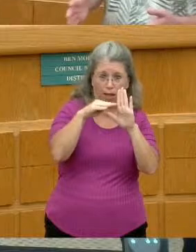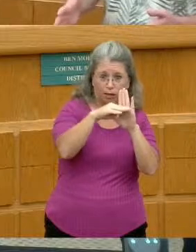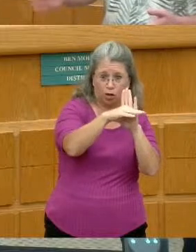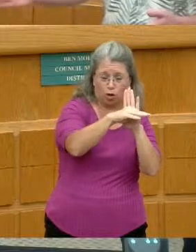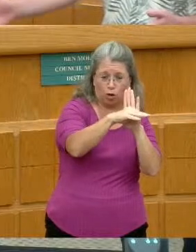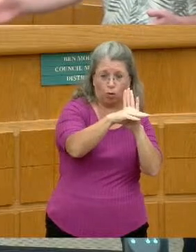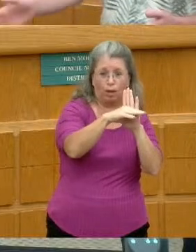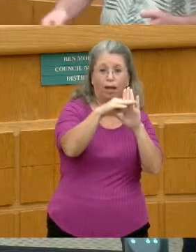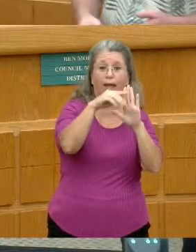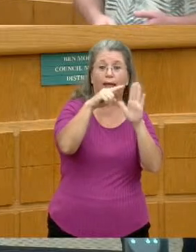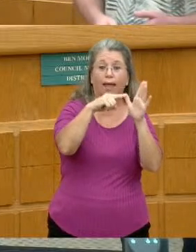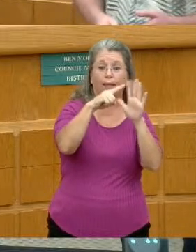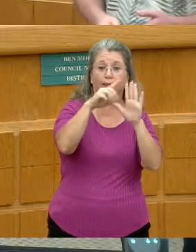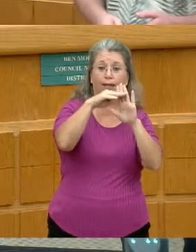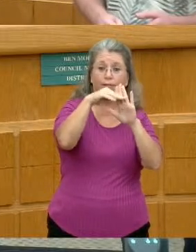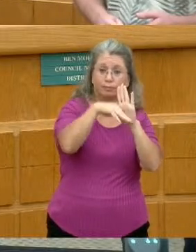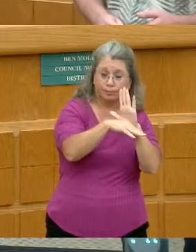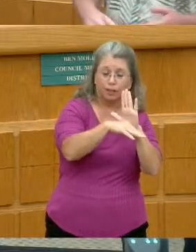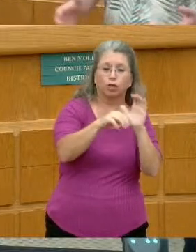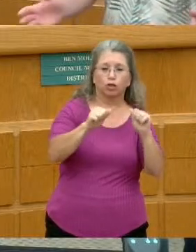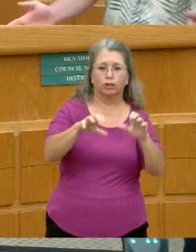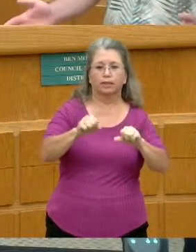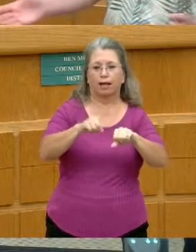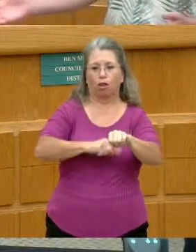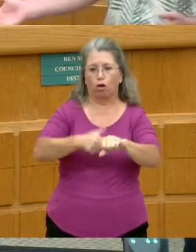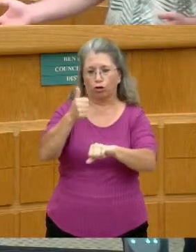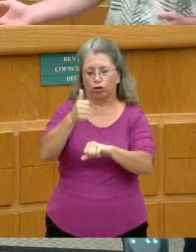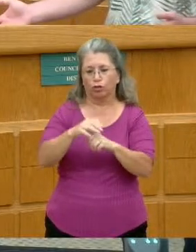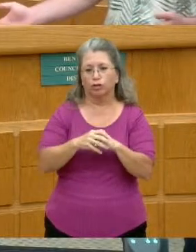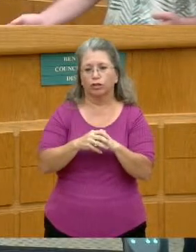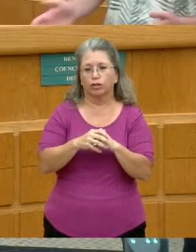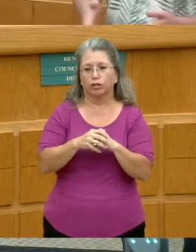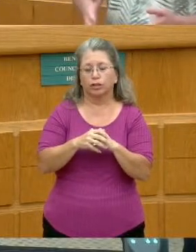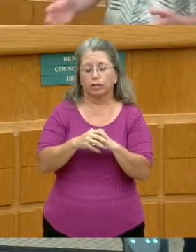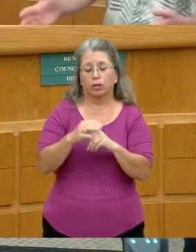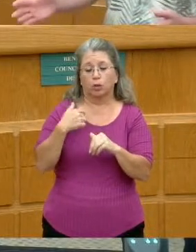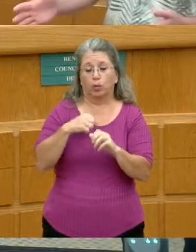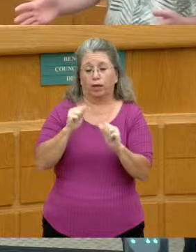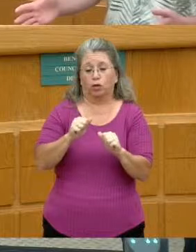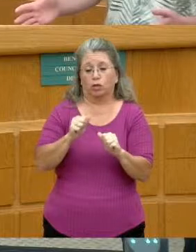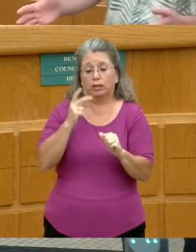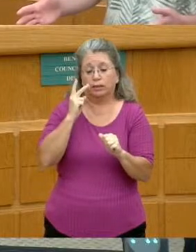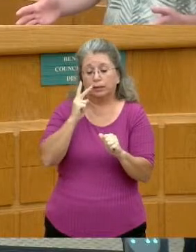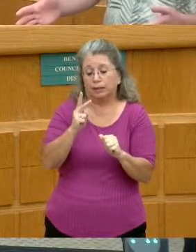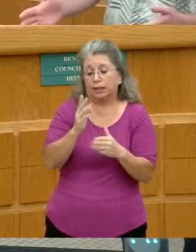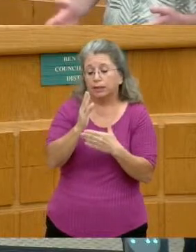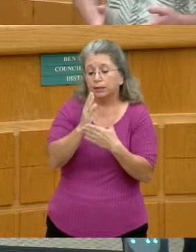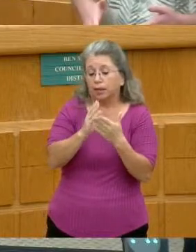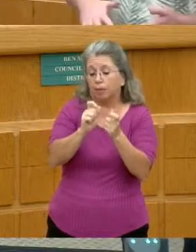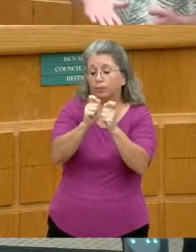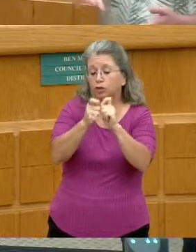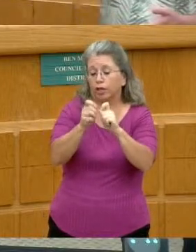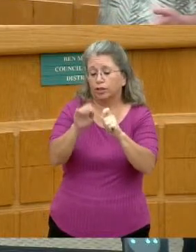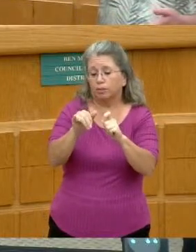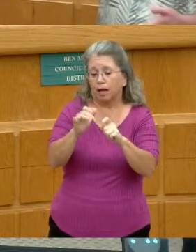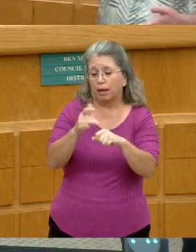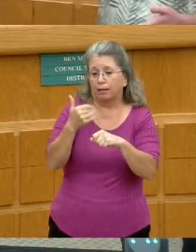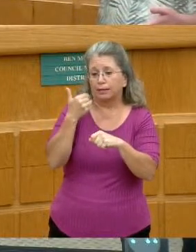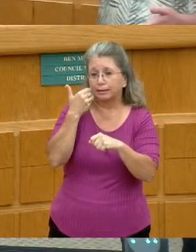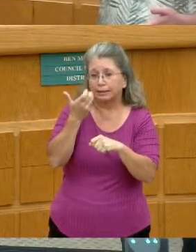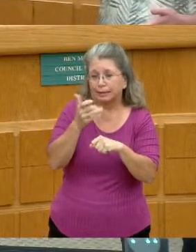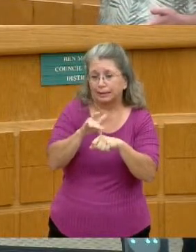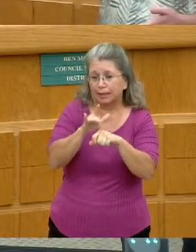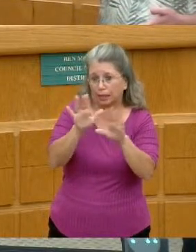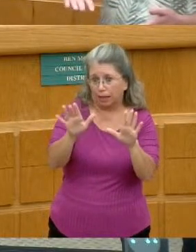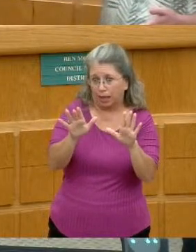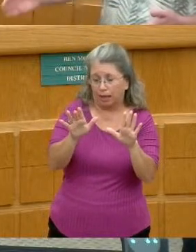expect to really see that occurring potentially is Sunday. And then from that point forward, if we don't see the